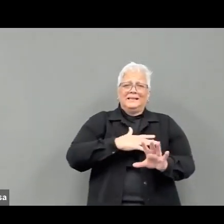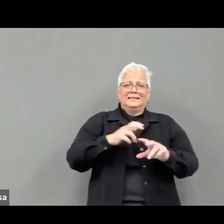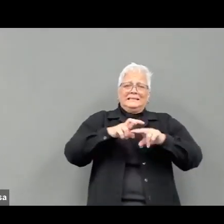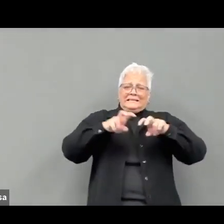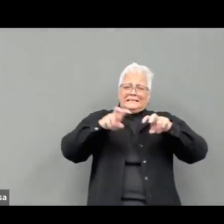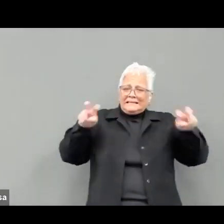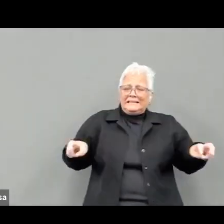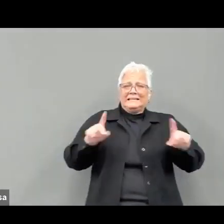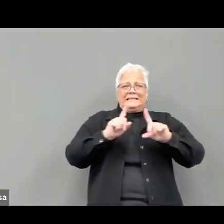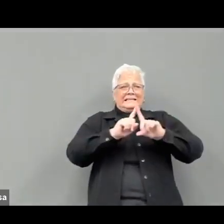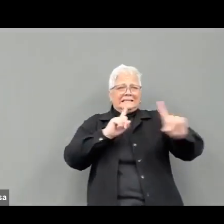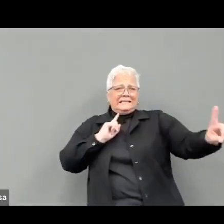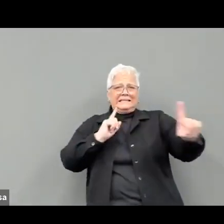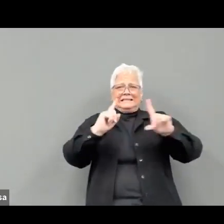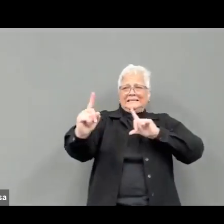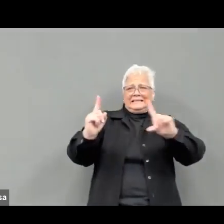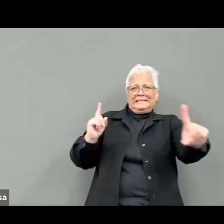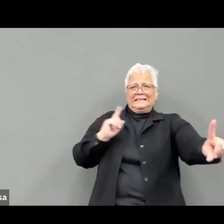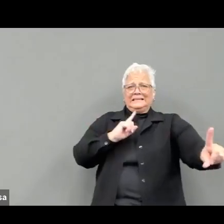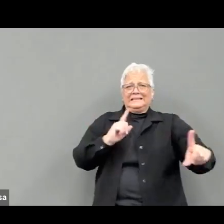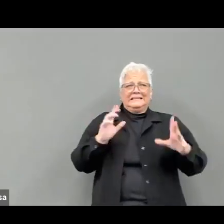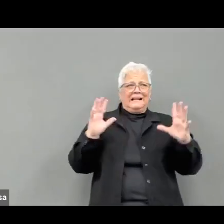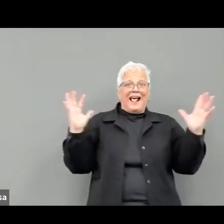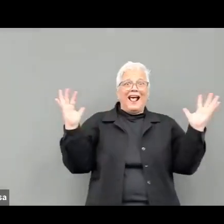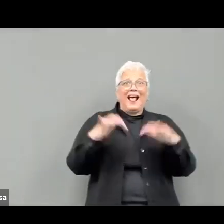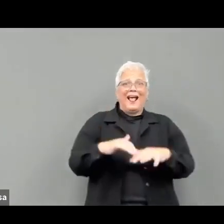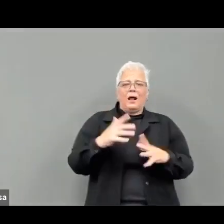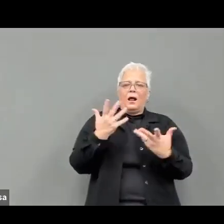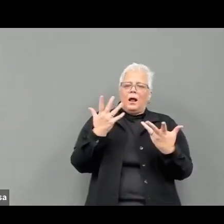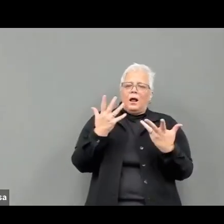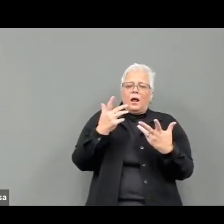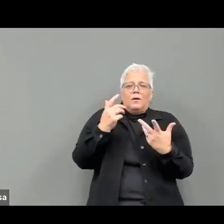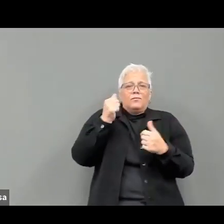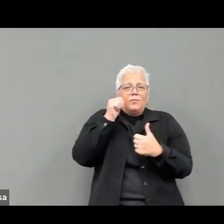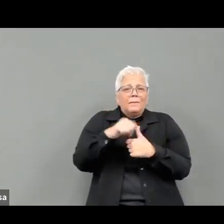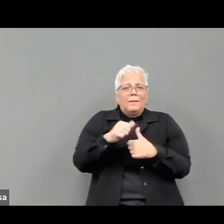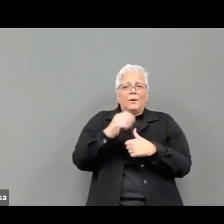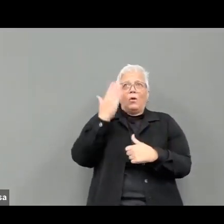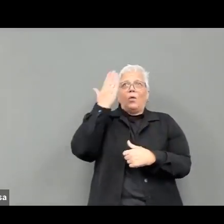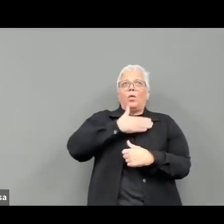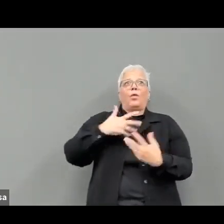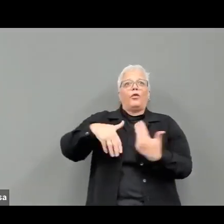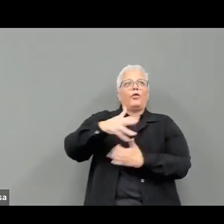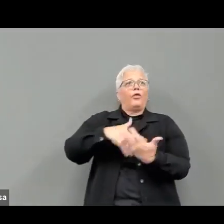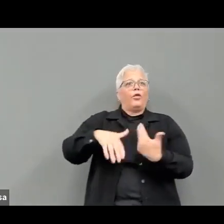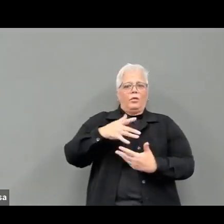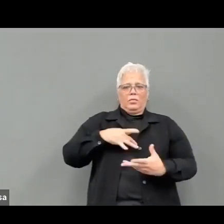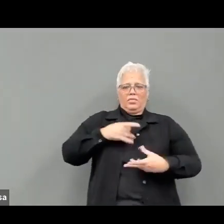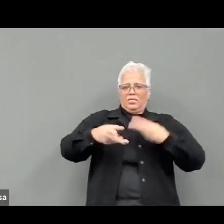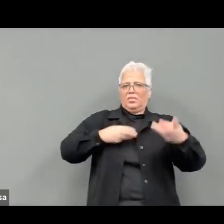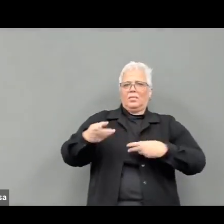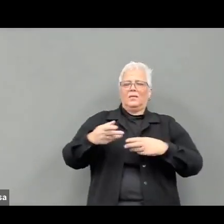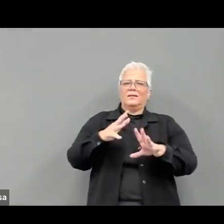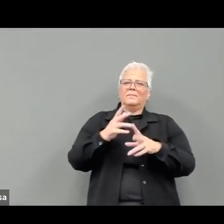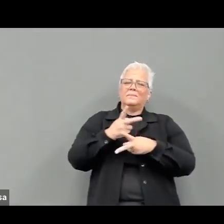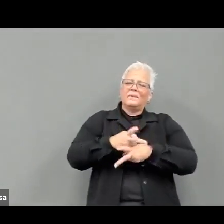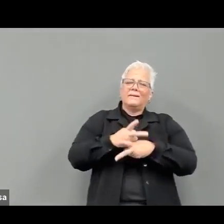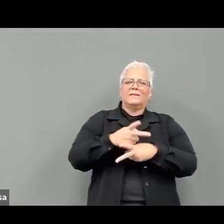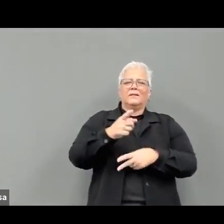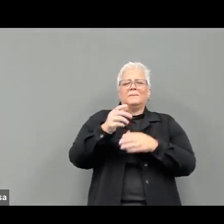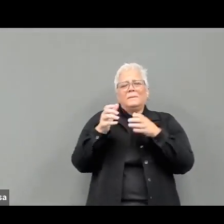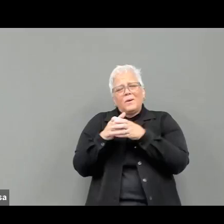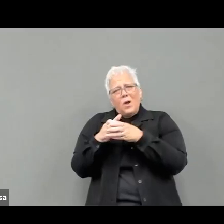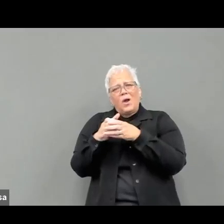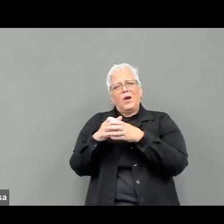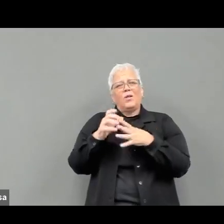phenom, Patrick Mahomes, and Chiefs offense that just can't be stopped. We'll be watching that and cheering on our